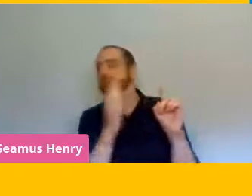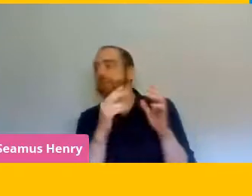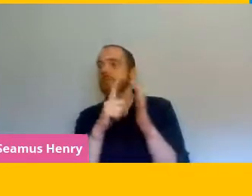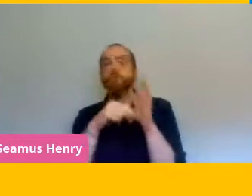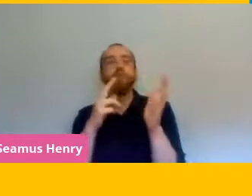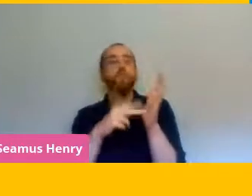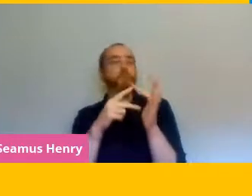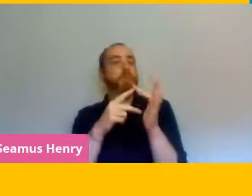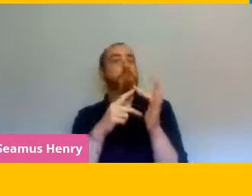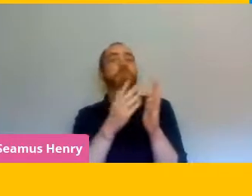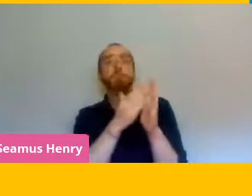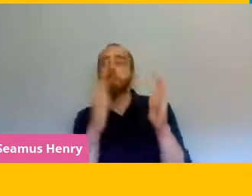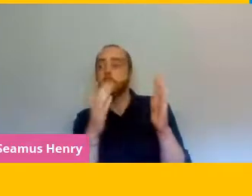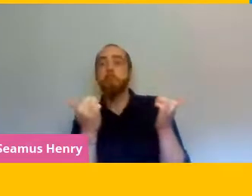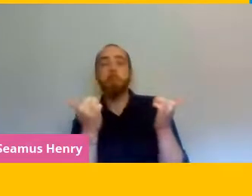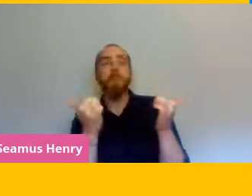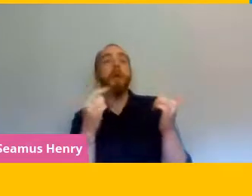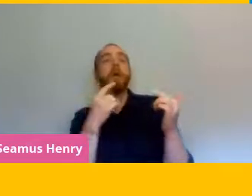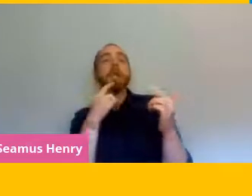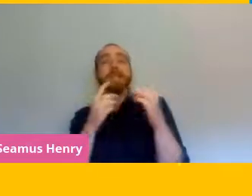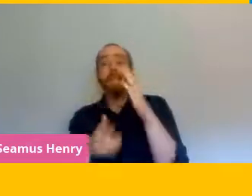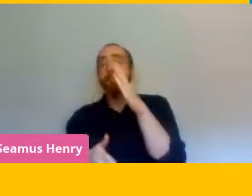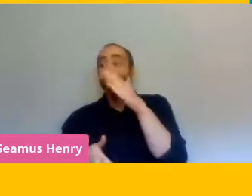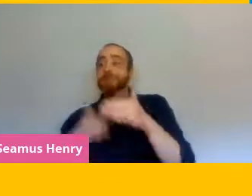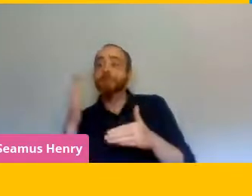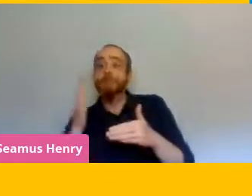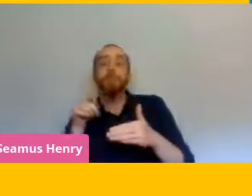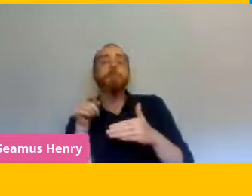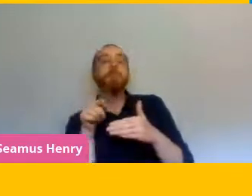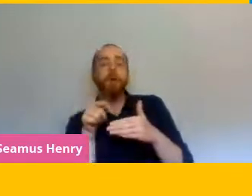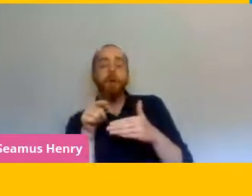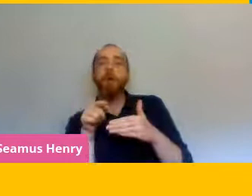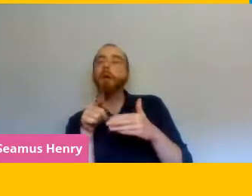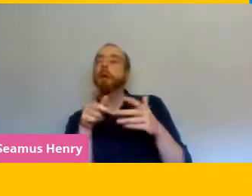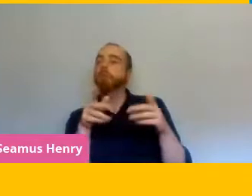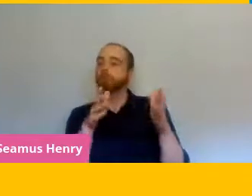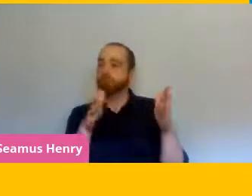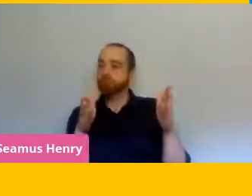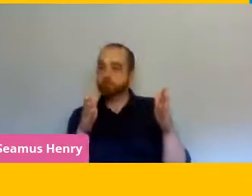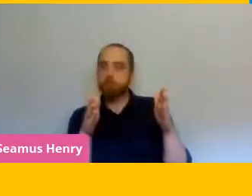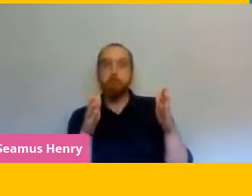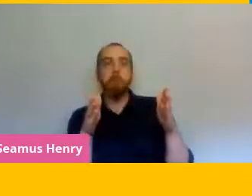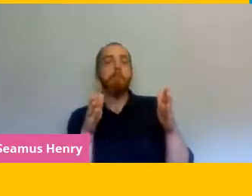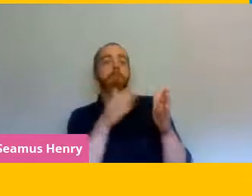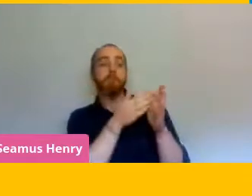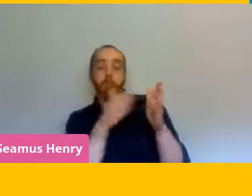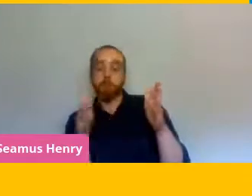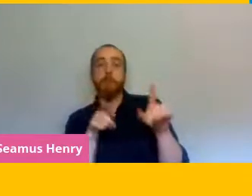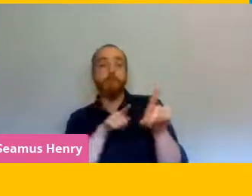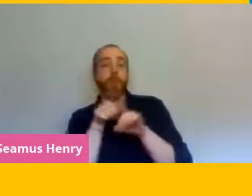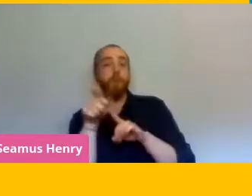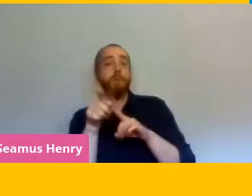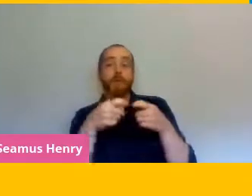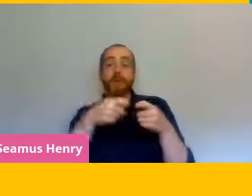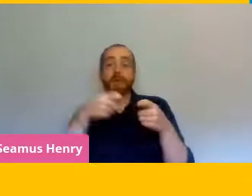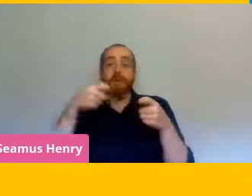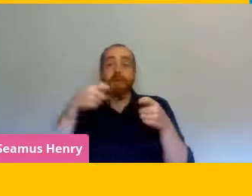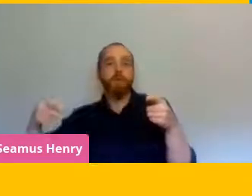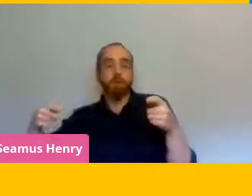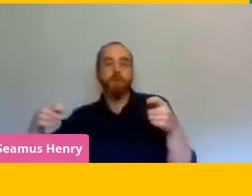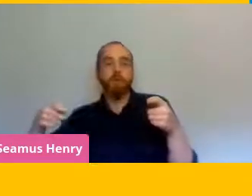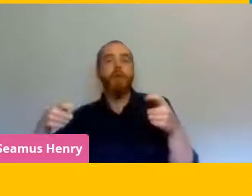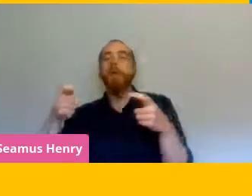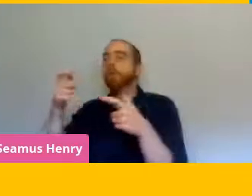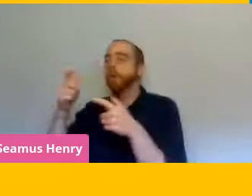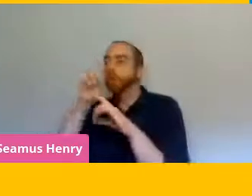that were due to end, only about 70 weren't able to be extended. And that was, a lot of them were sort of secondments or